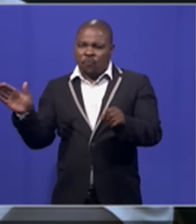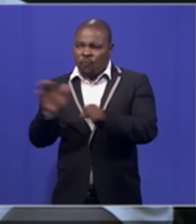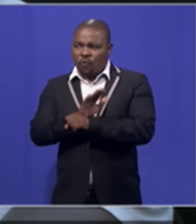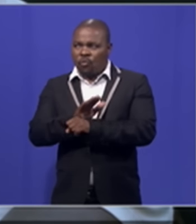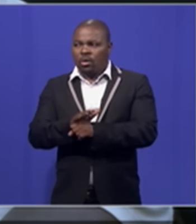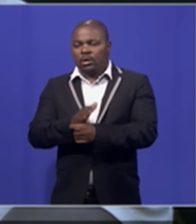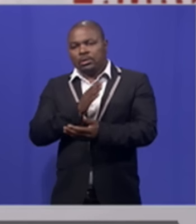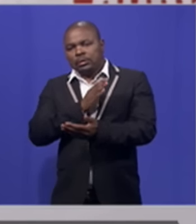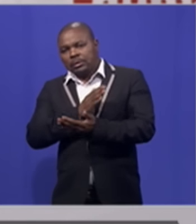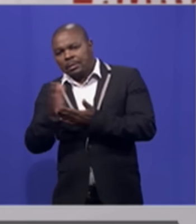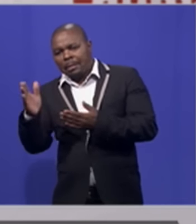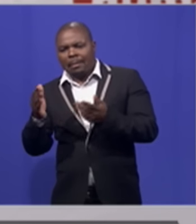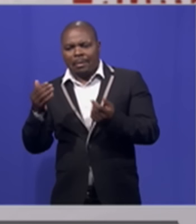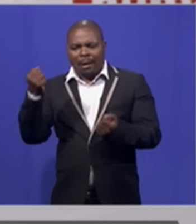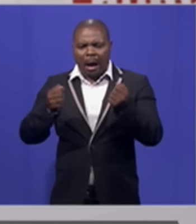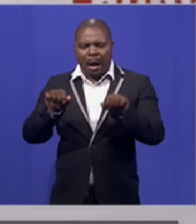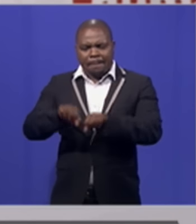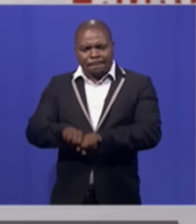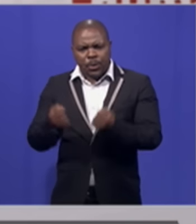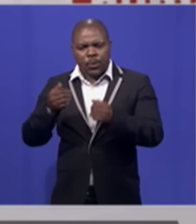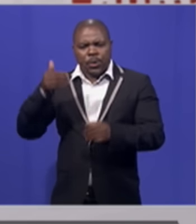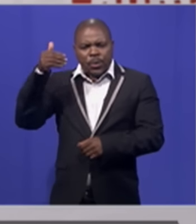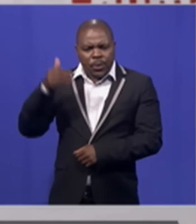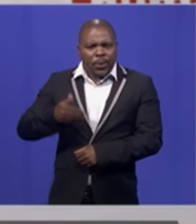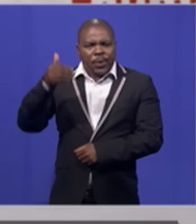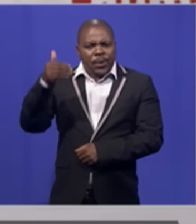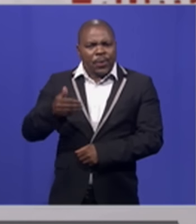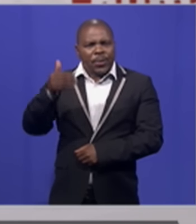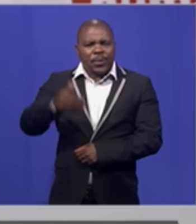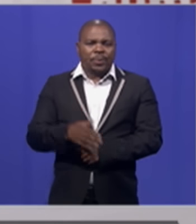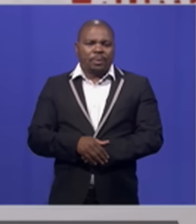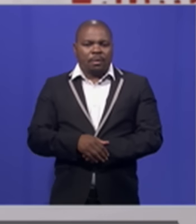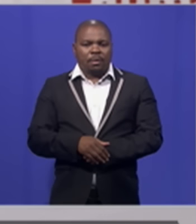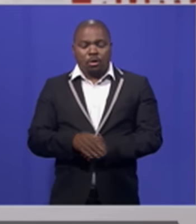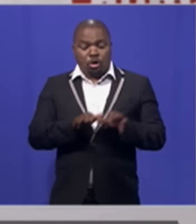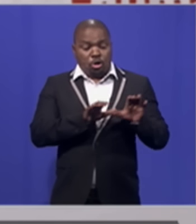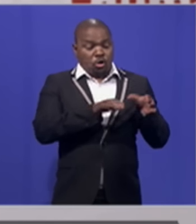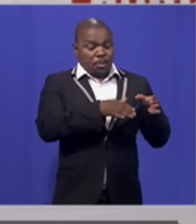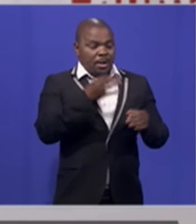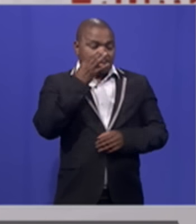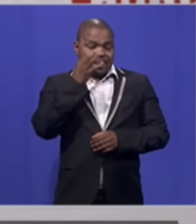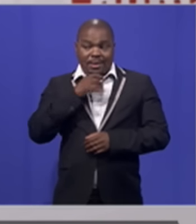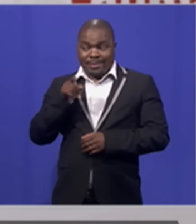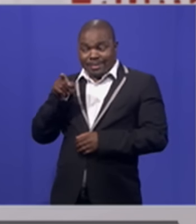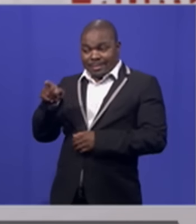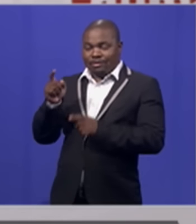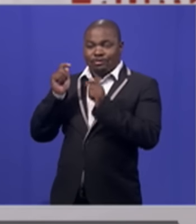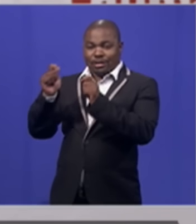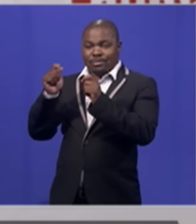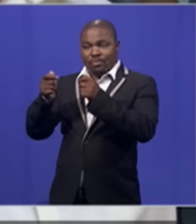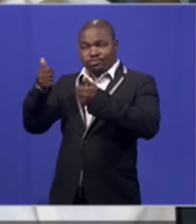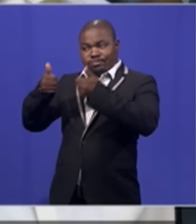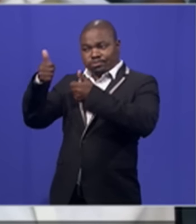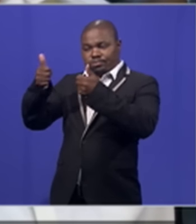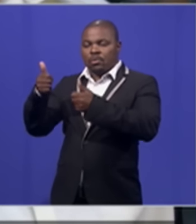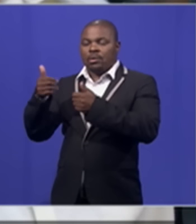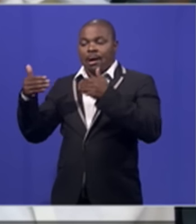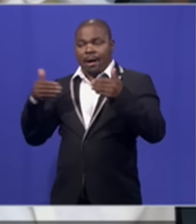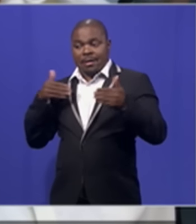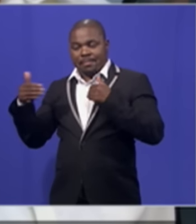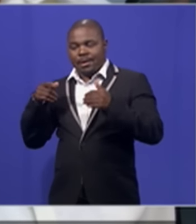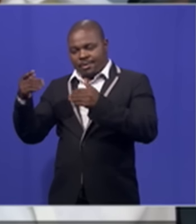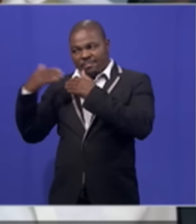tse di senyegang gangwe le gape. Ba commissione ba re batsamaisi ba lefapha la dipalangwa le la thuto mo profenseng ba tshwanela go rwala